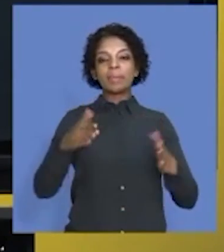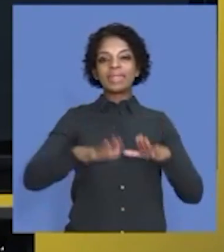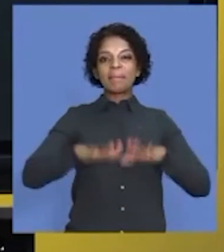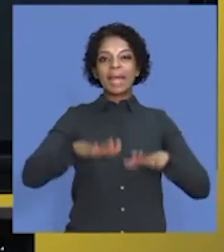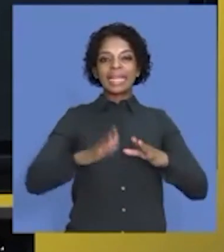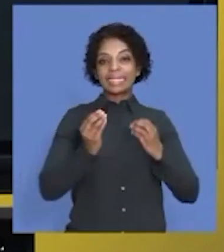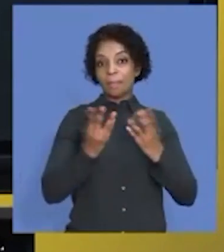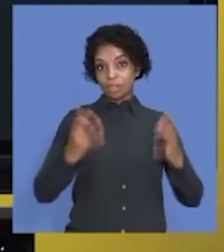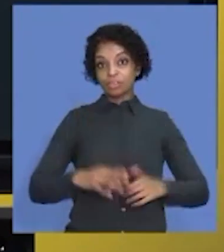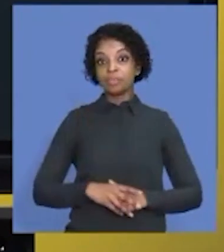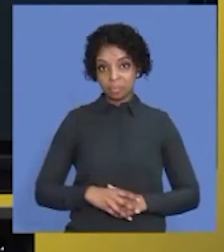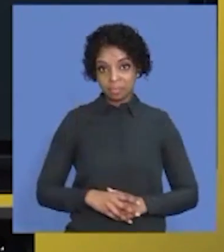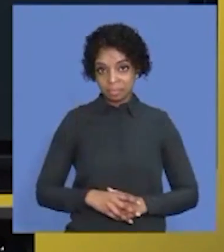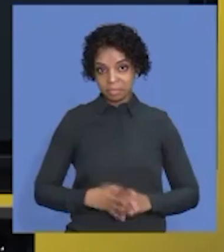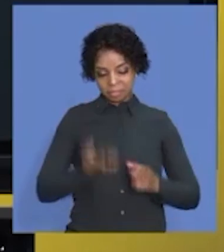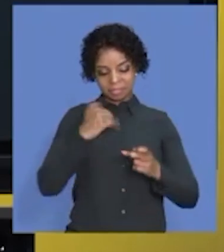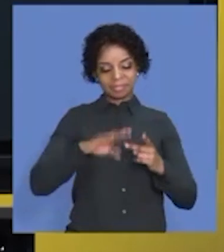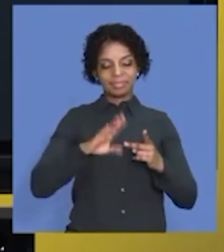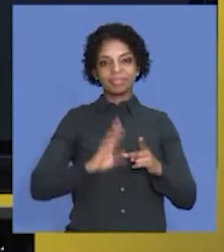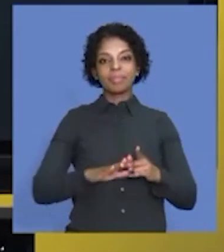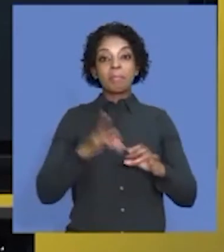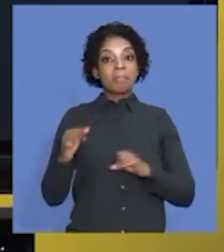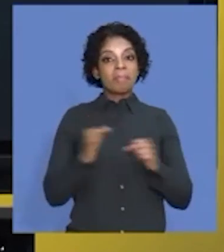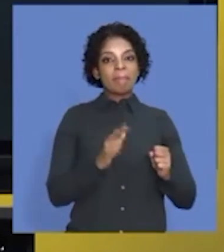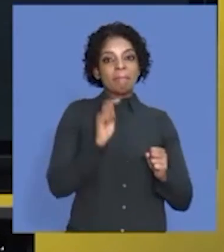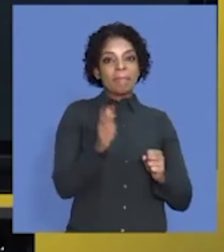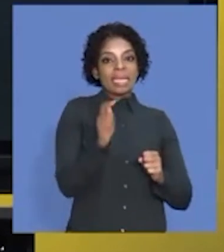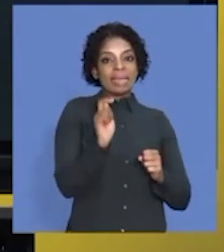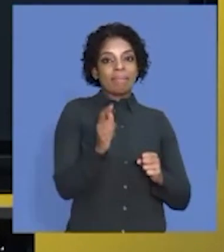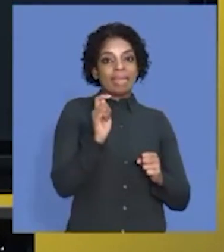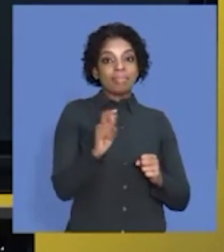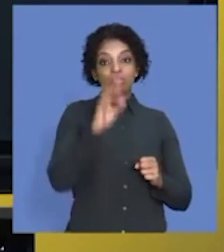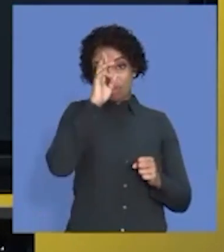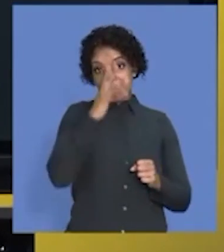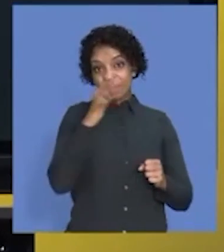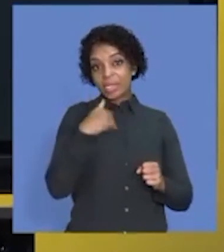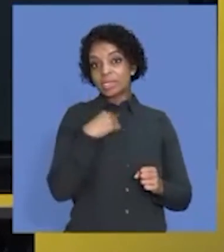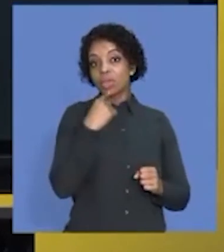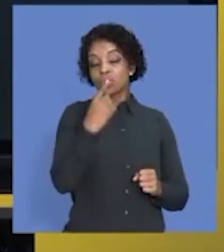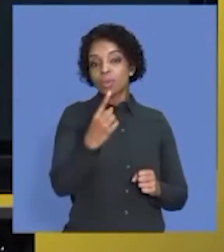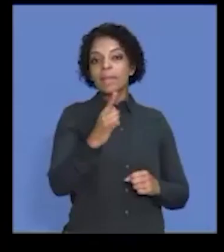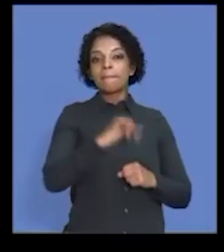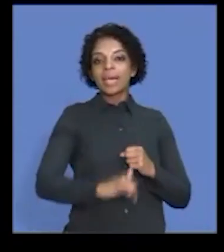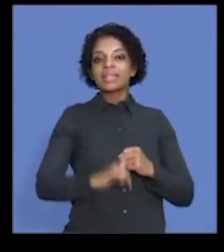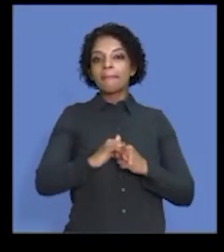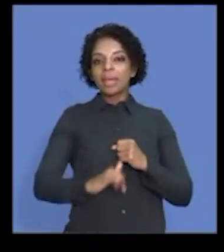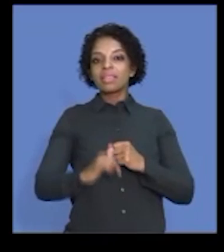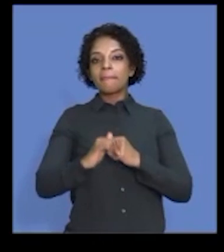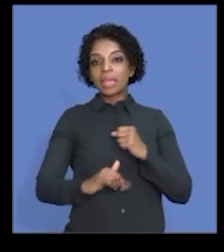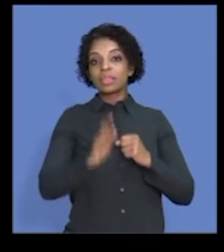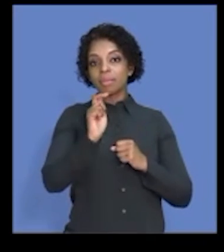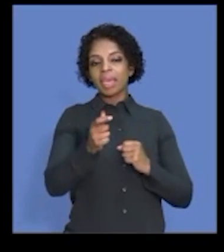fixed payments, right? Remember I told you it was monthly payments. Let's just go back so we can see the amount